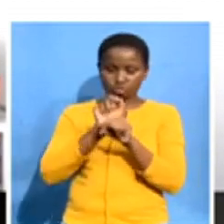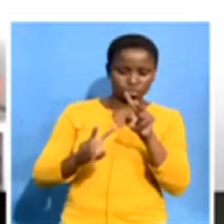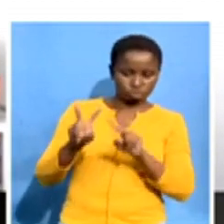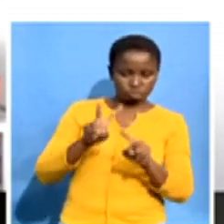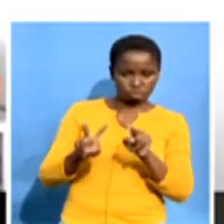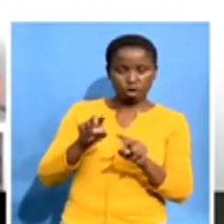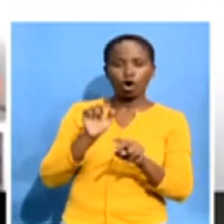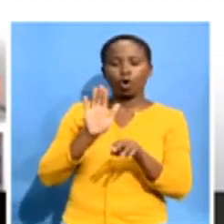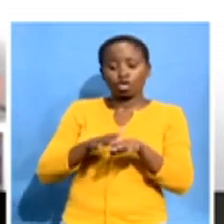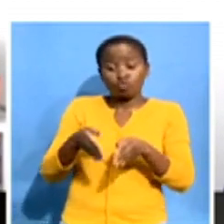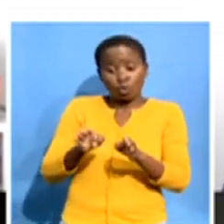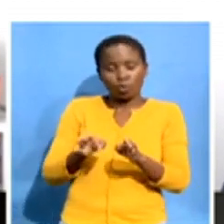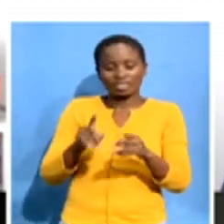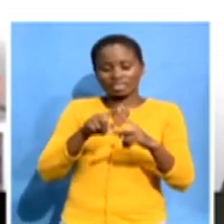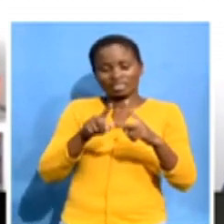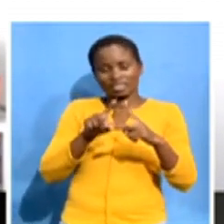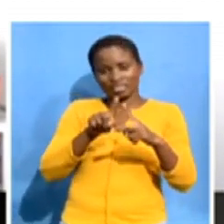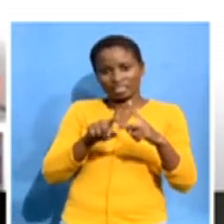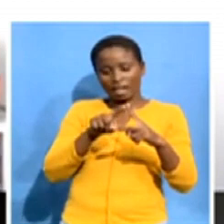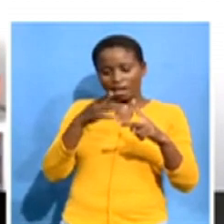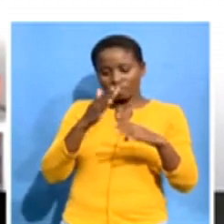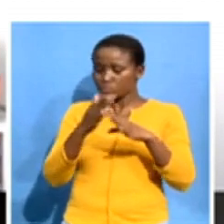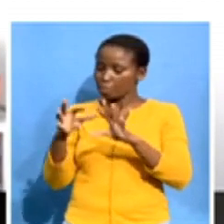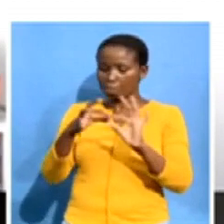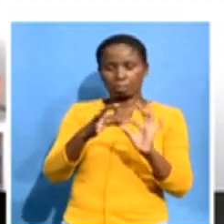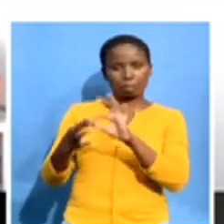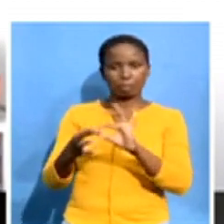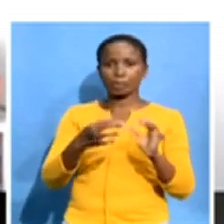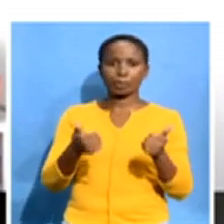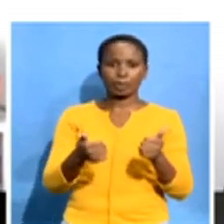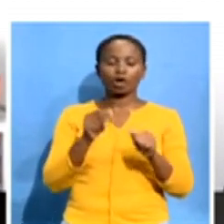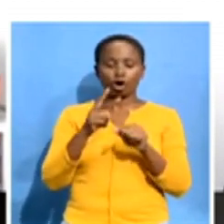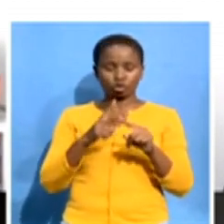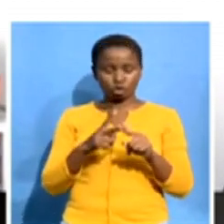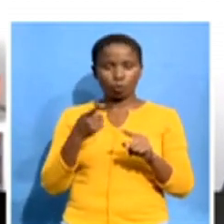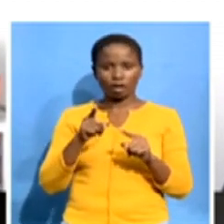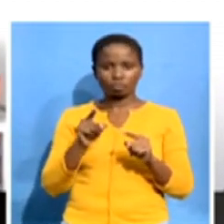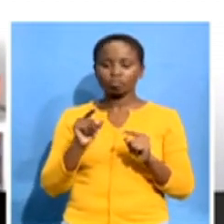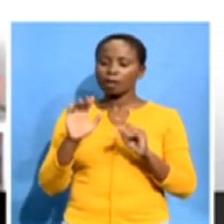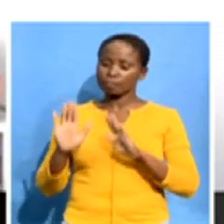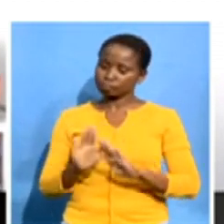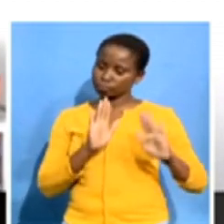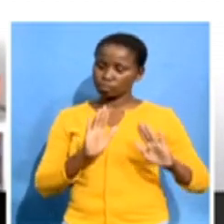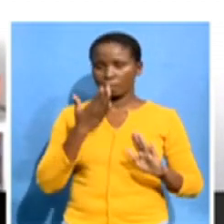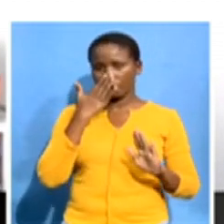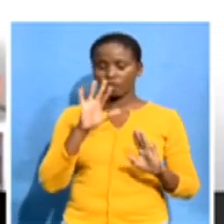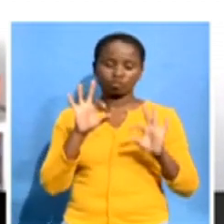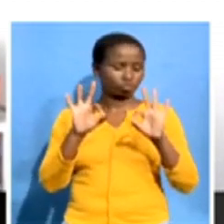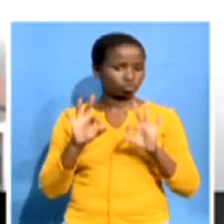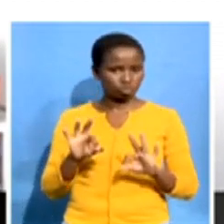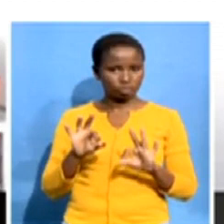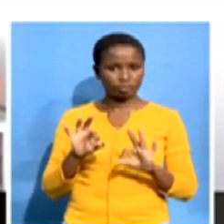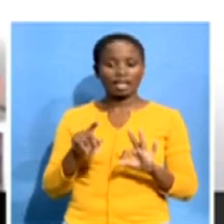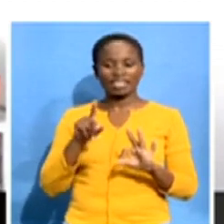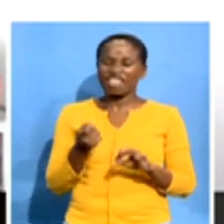together, and obviously with more responsible behavior, has worked together that there were fewer trauma cases over this Easter weekend